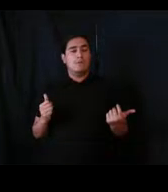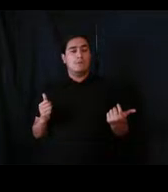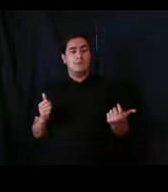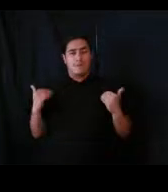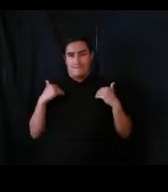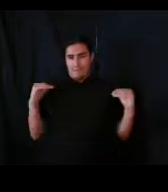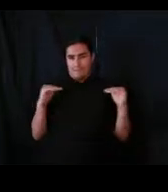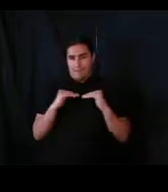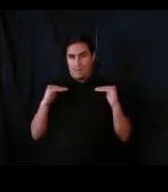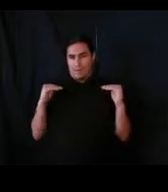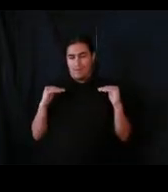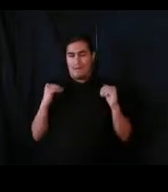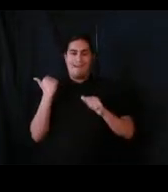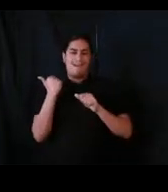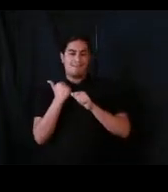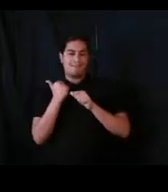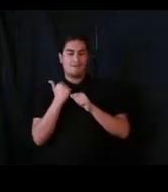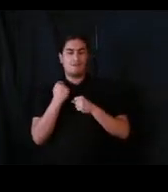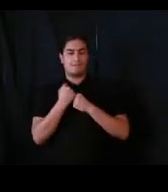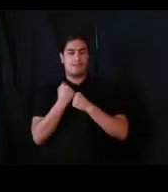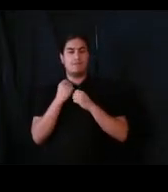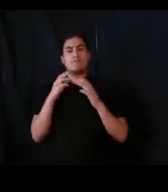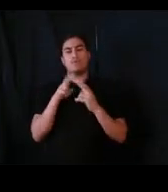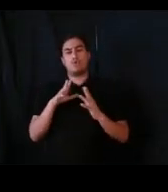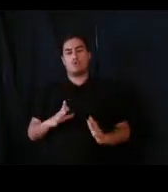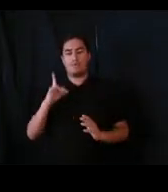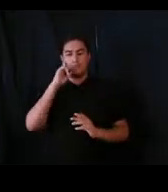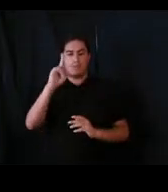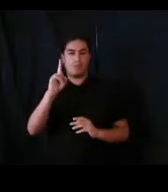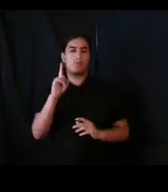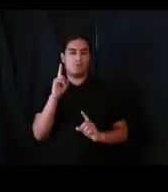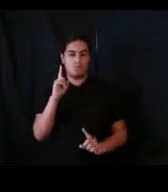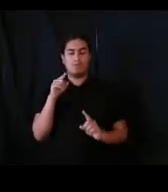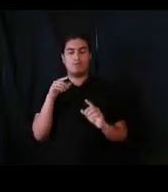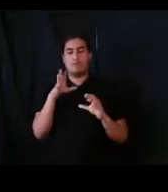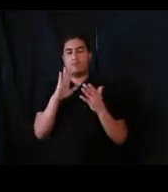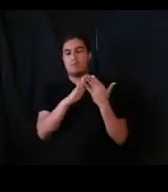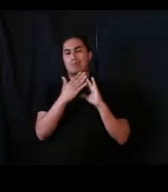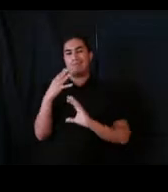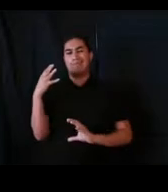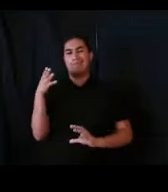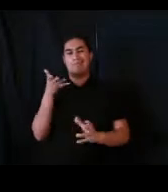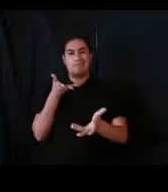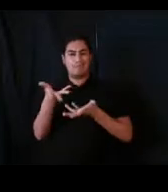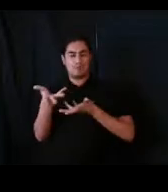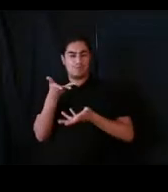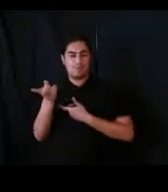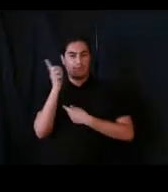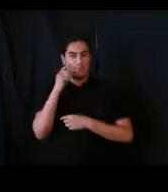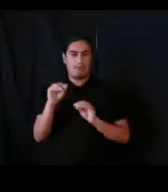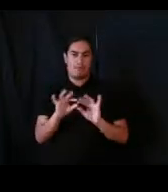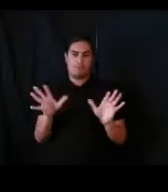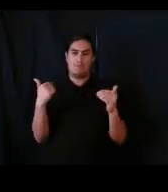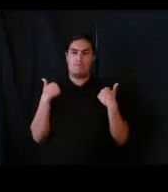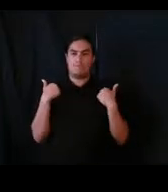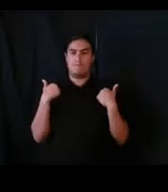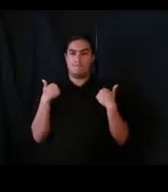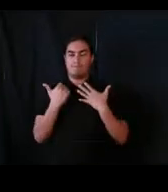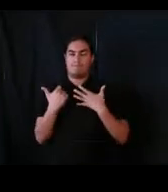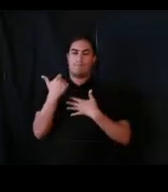equity an advocate partner to assist us on the evaluation of community engagement obviously i think we have a primary